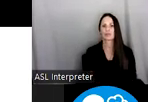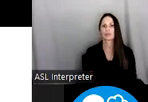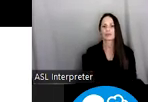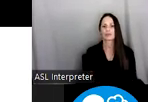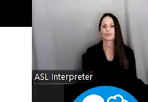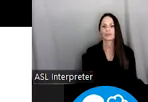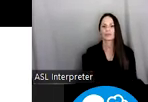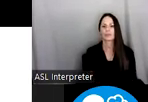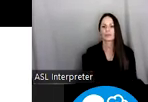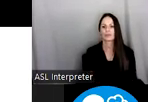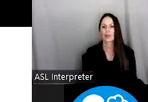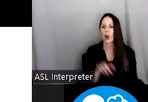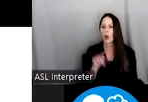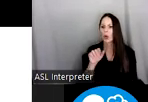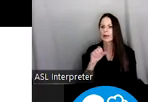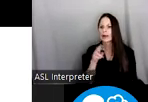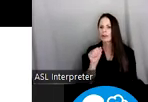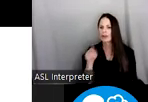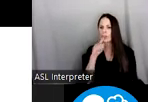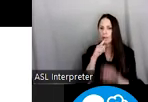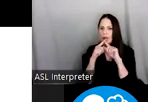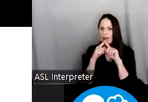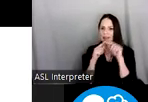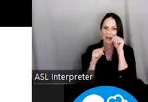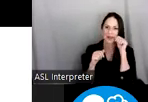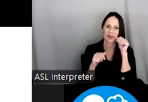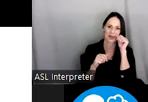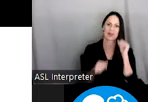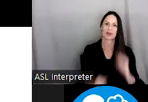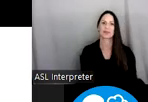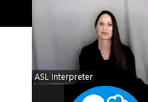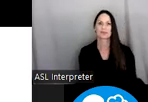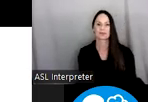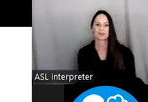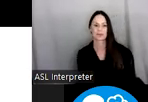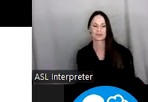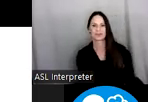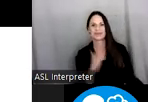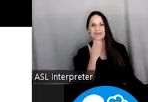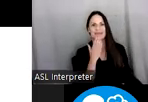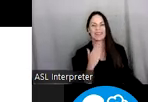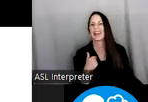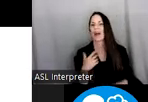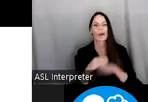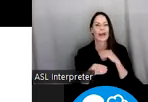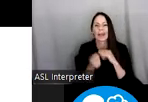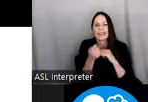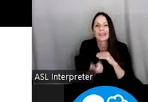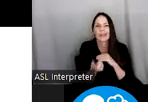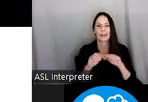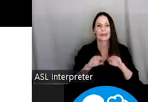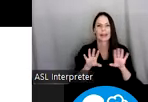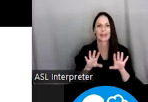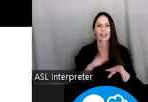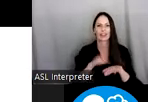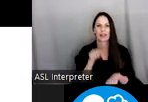Tasha, I think you're muted here. Thank you. I just want to add a little bit of clarification on this. I